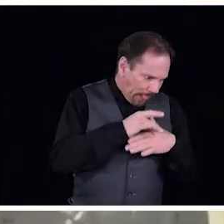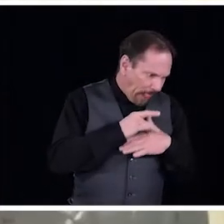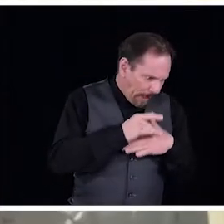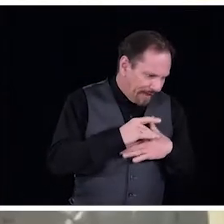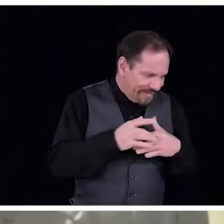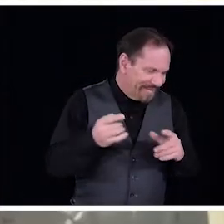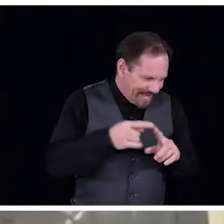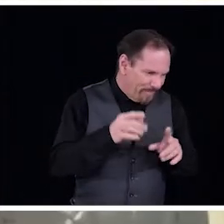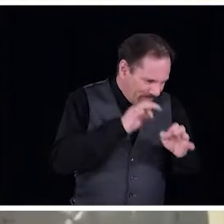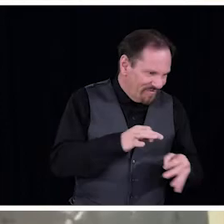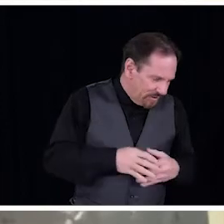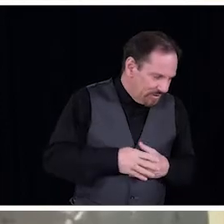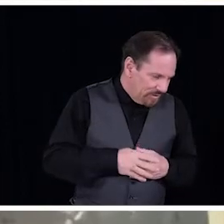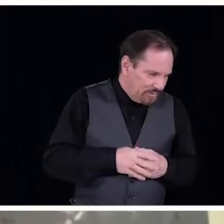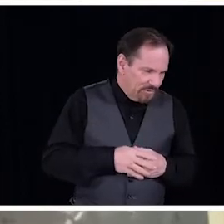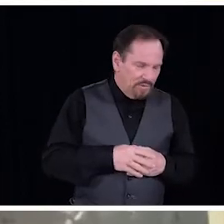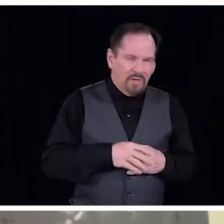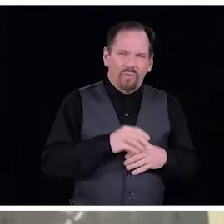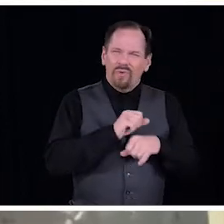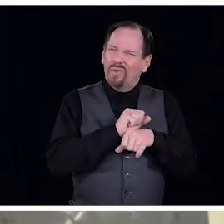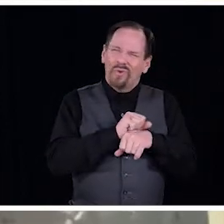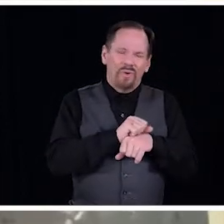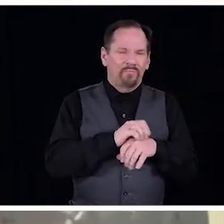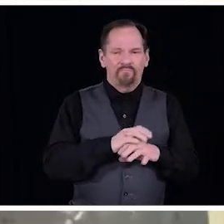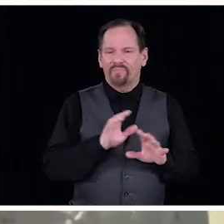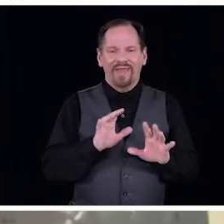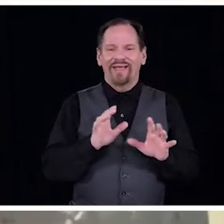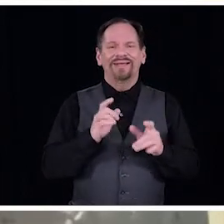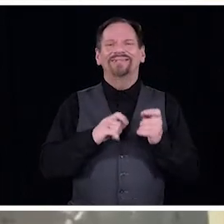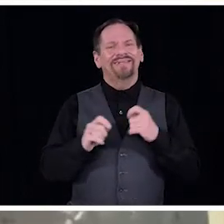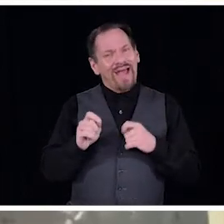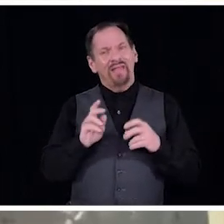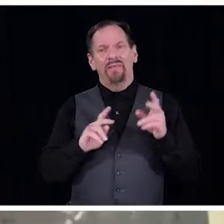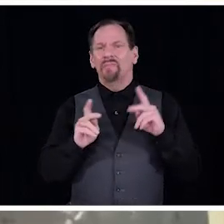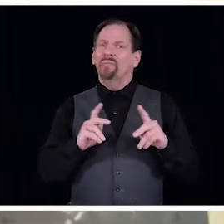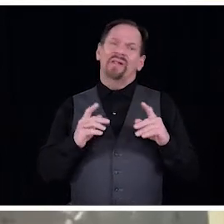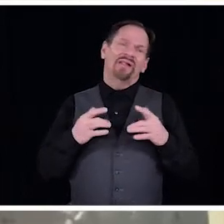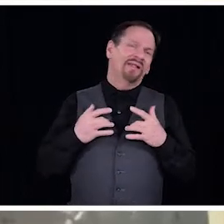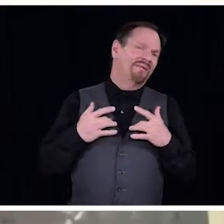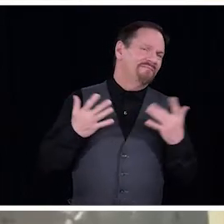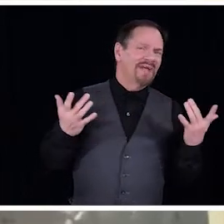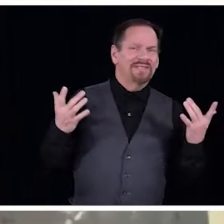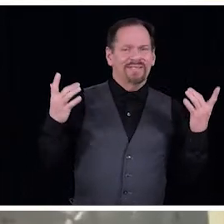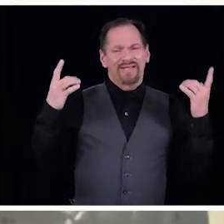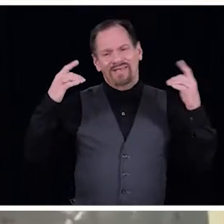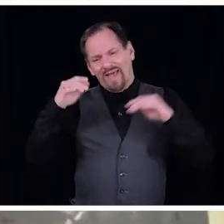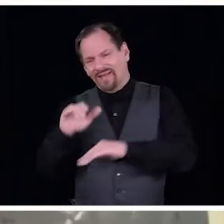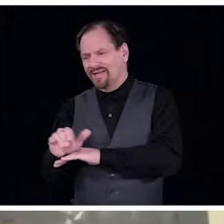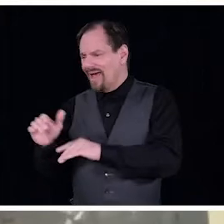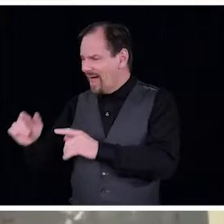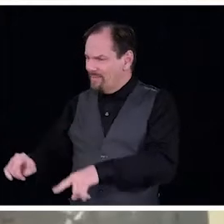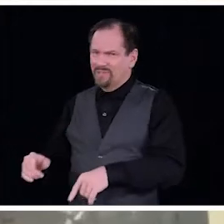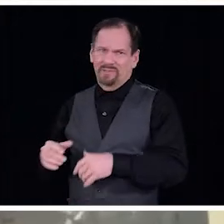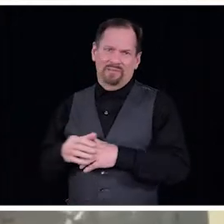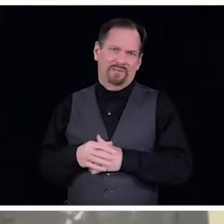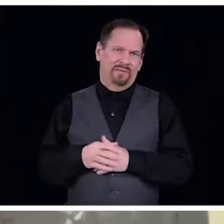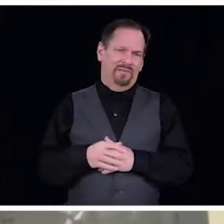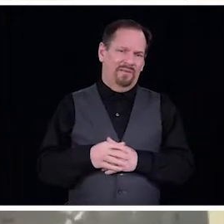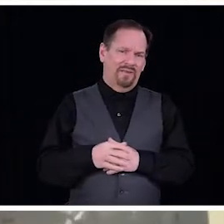Rather, the environment, events, and people who shape those factors that make moments like the Agnus Dei so meaningful.